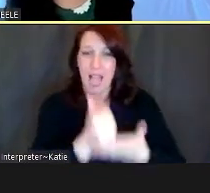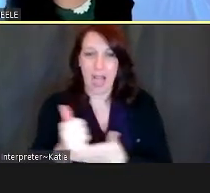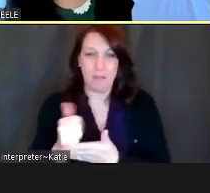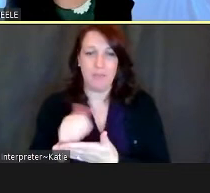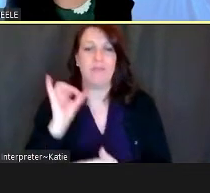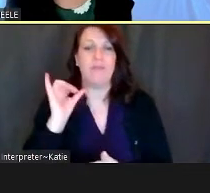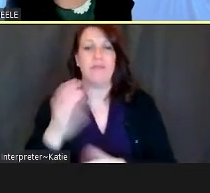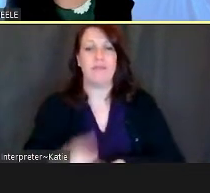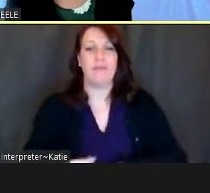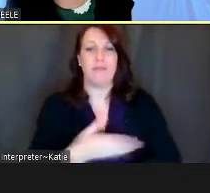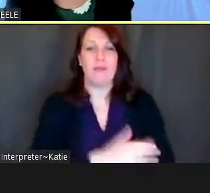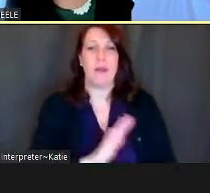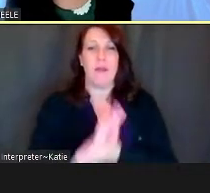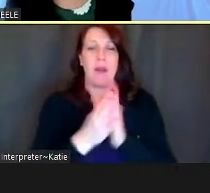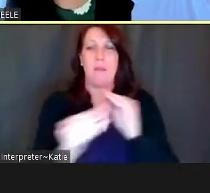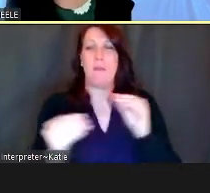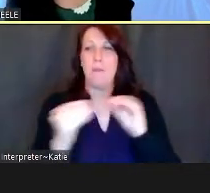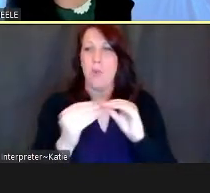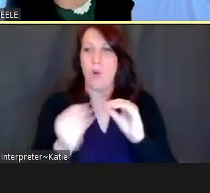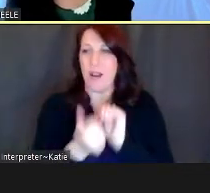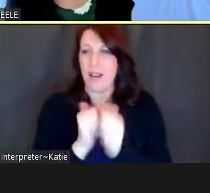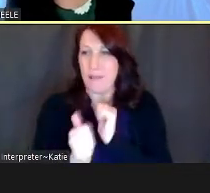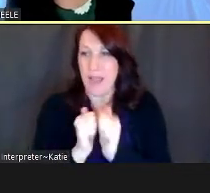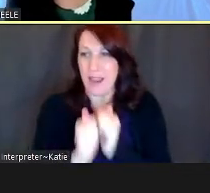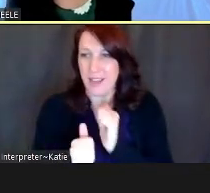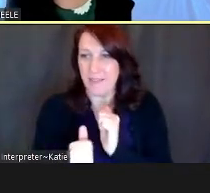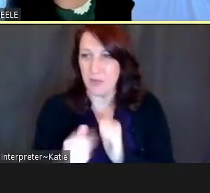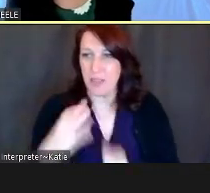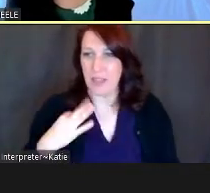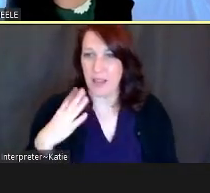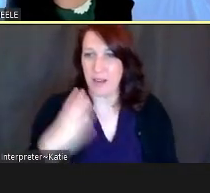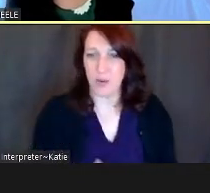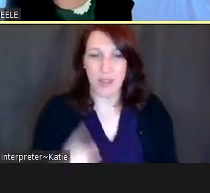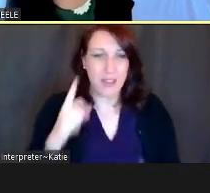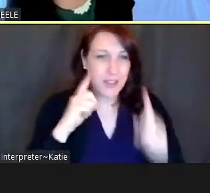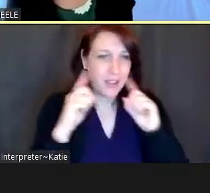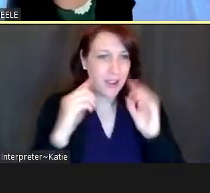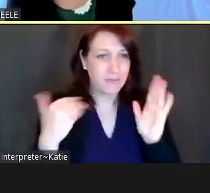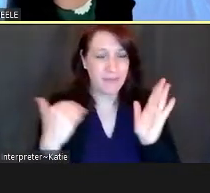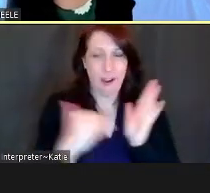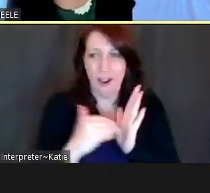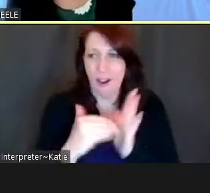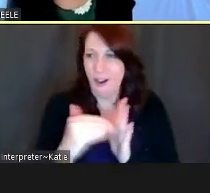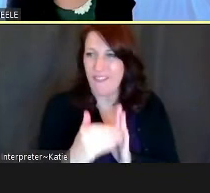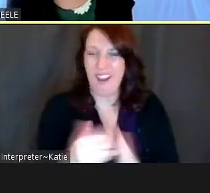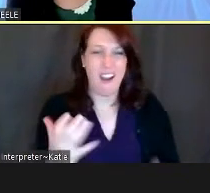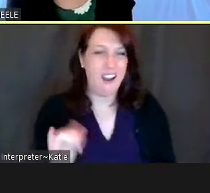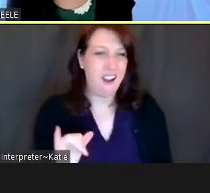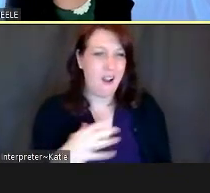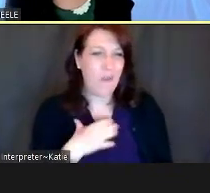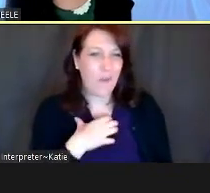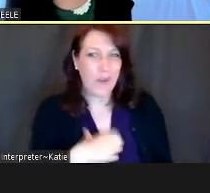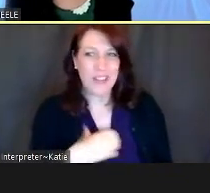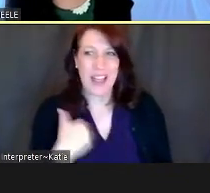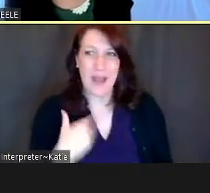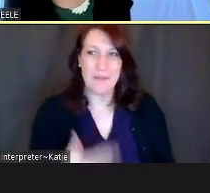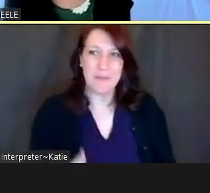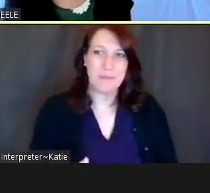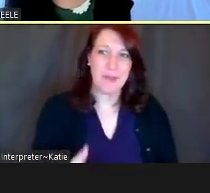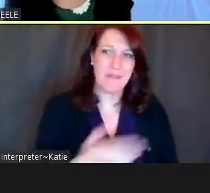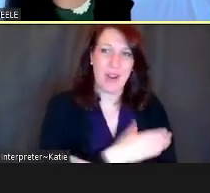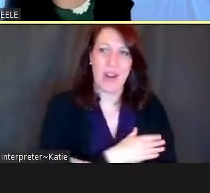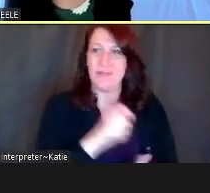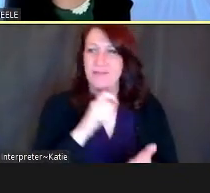more competitive as applicants. And we hear that all the time from ECRs that, either they wish they had had it before they wrote their